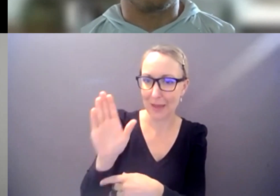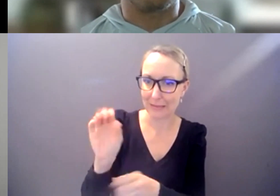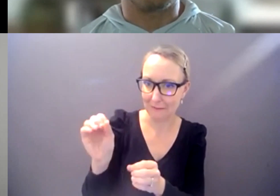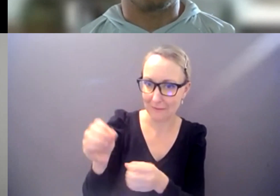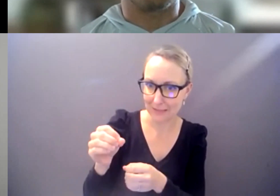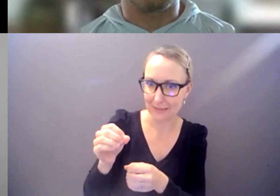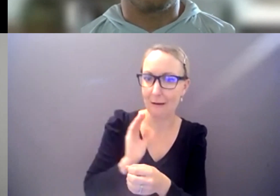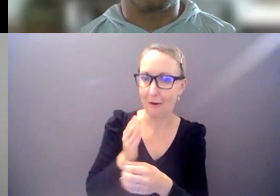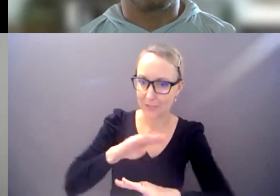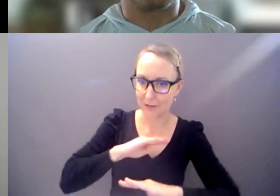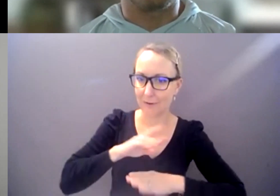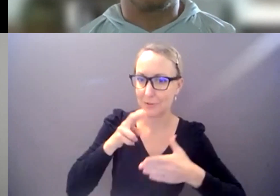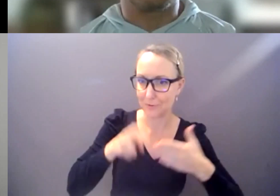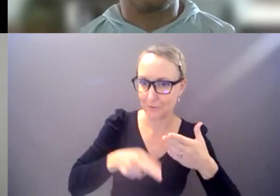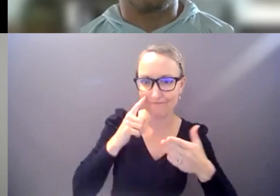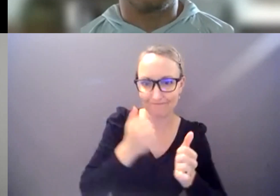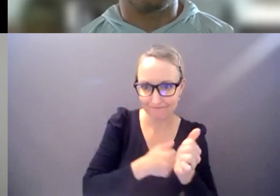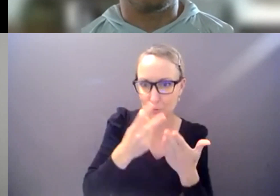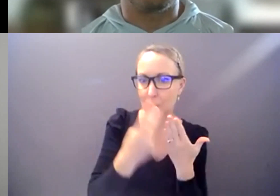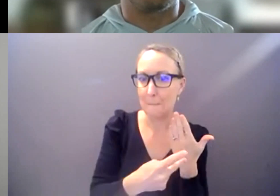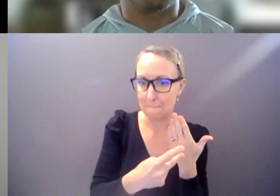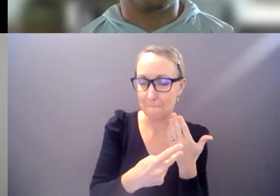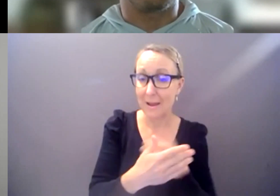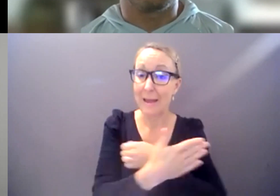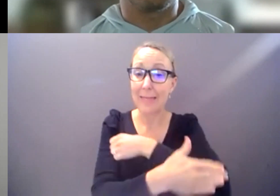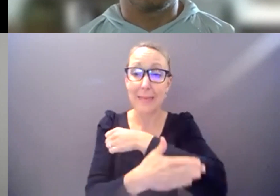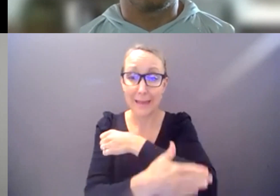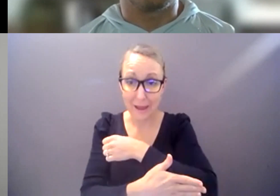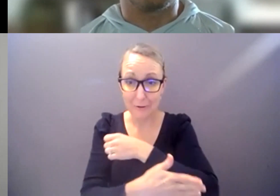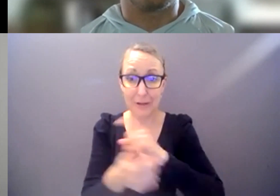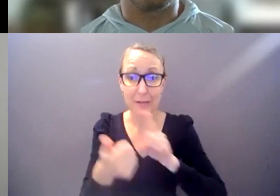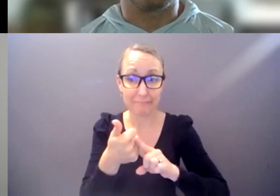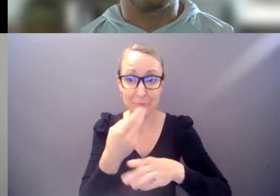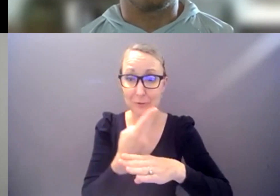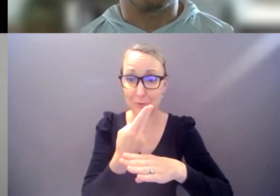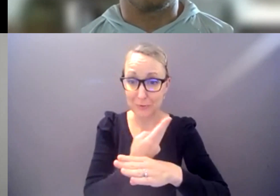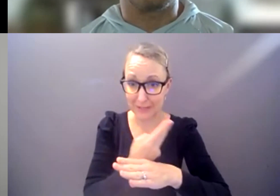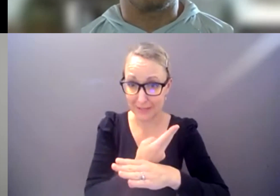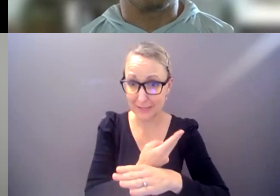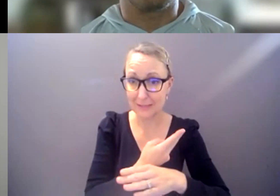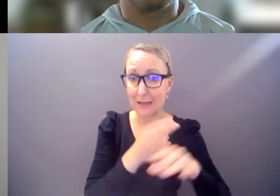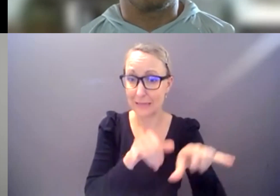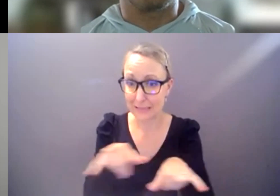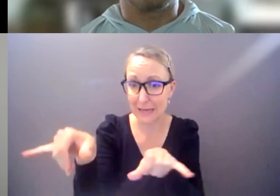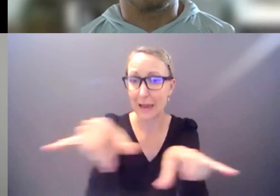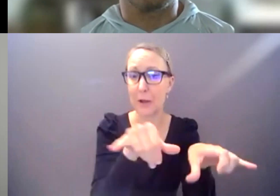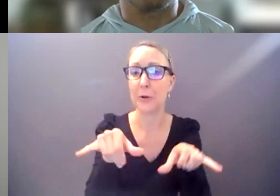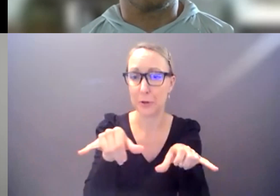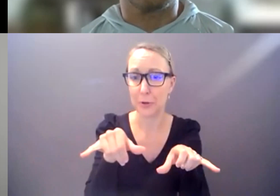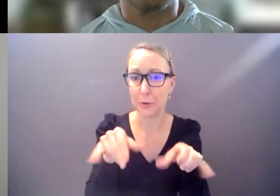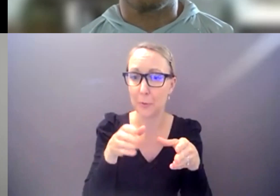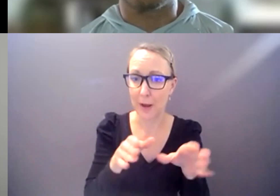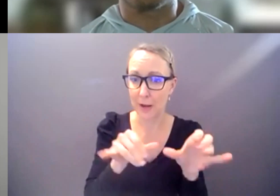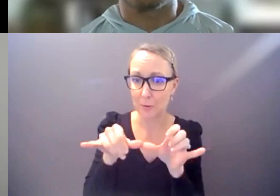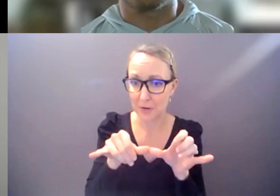our programs. And the county uses a standard, measurement so that you can actually see,